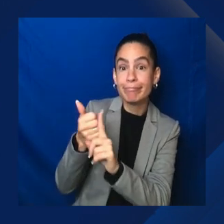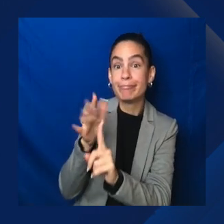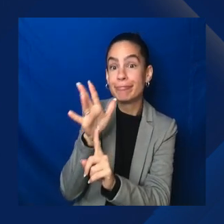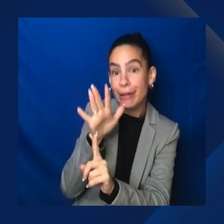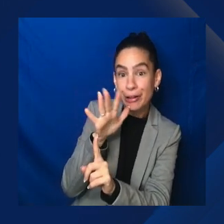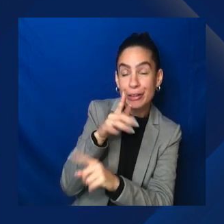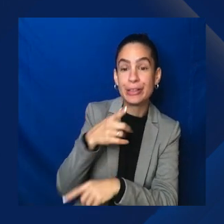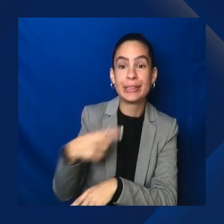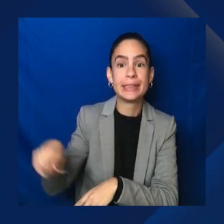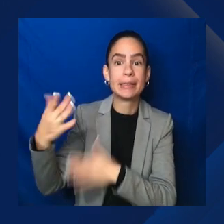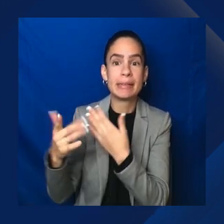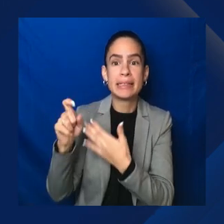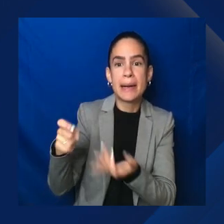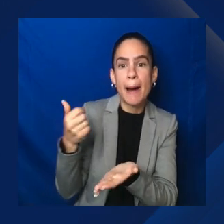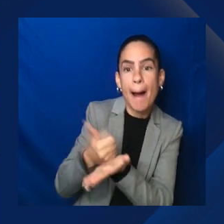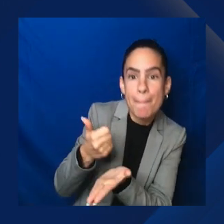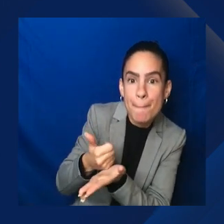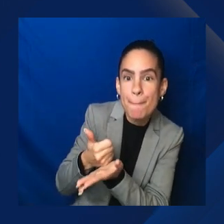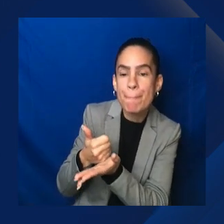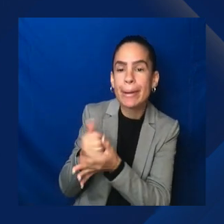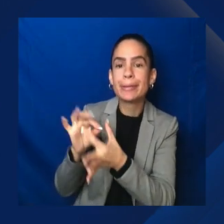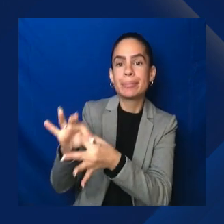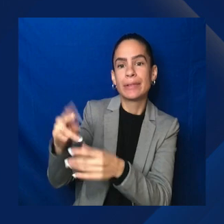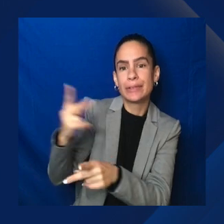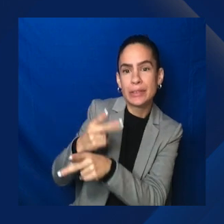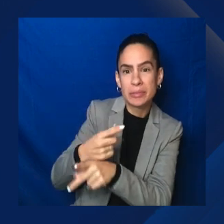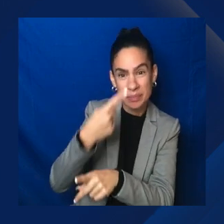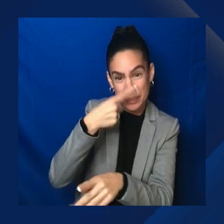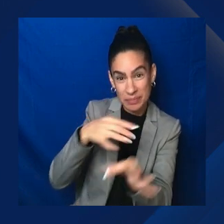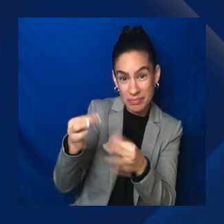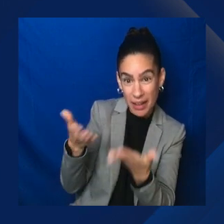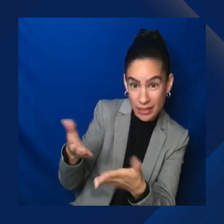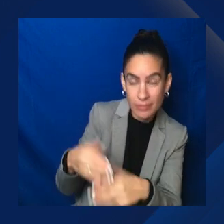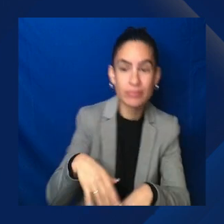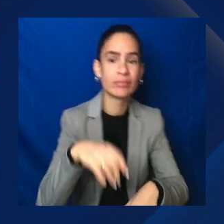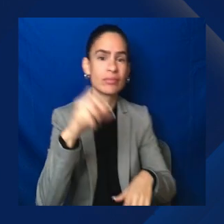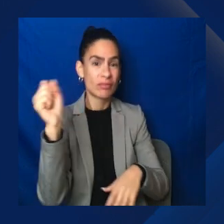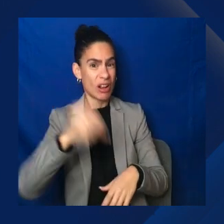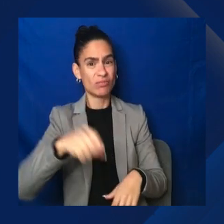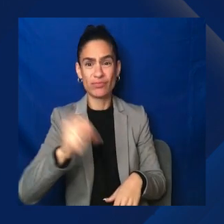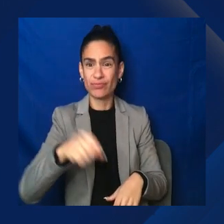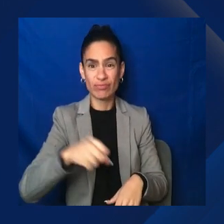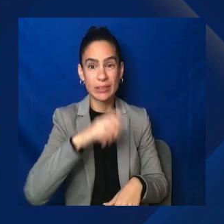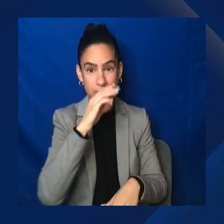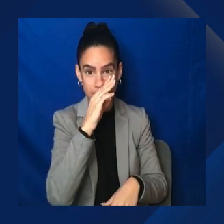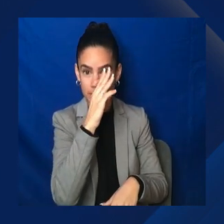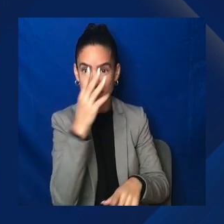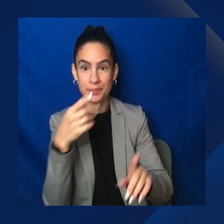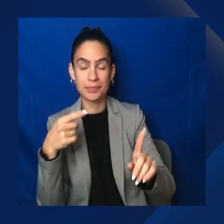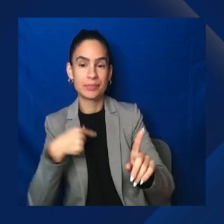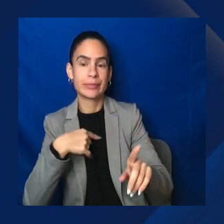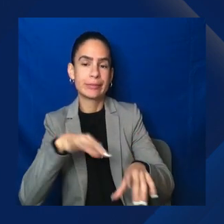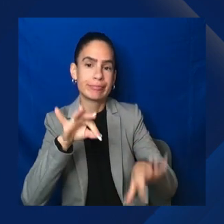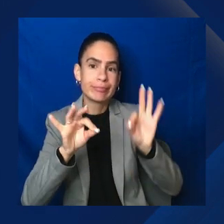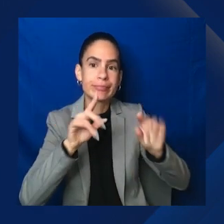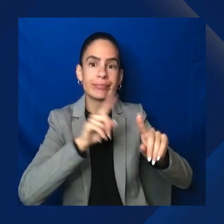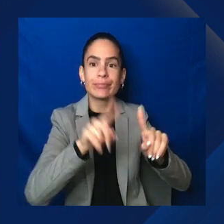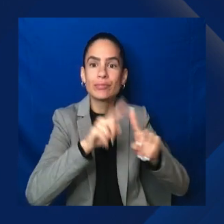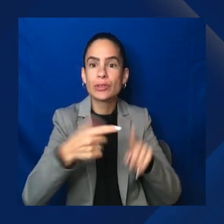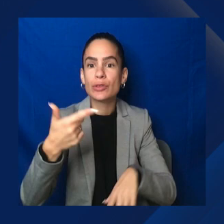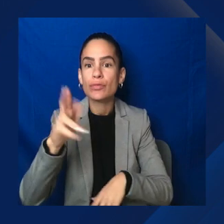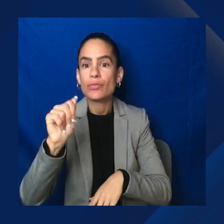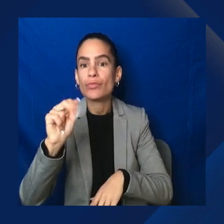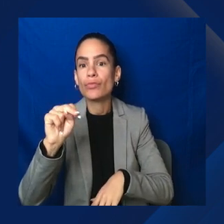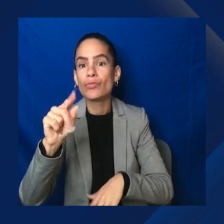care of childcare. Can you talk a little bit about that? Yeah, creating grants, you know, to support women who are competing at the highest